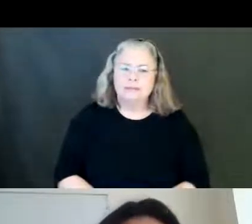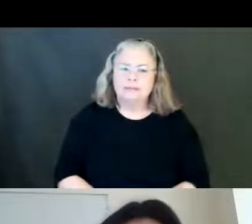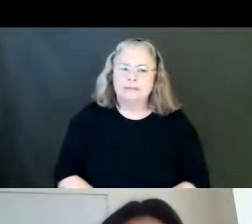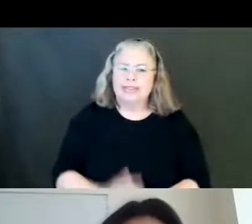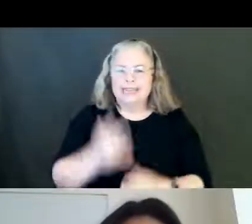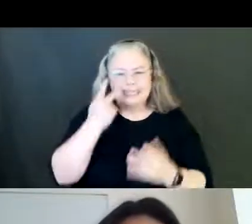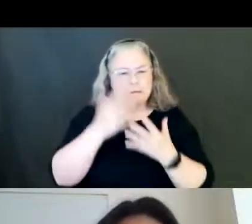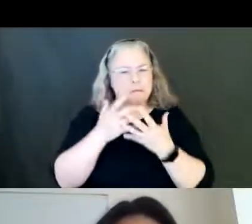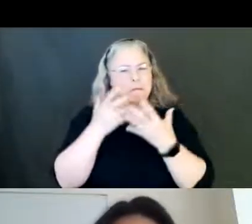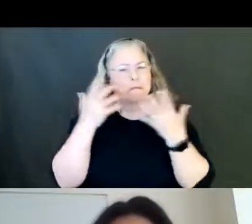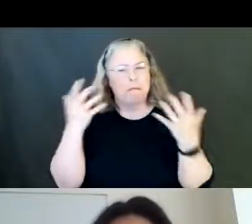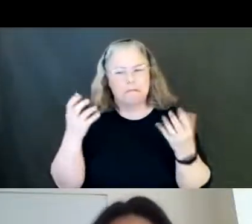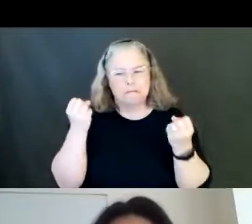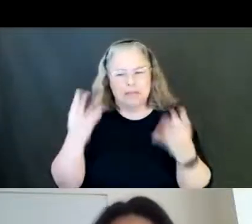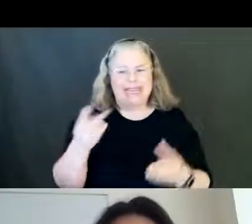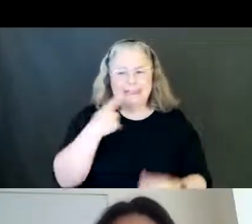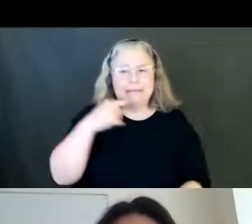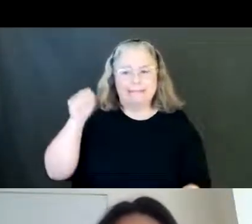Lots of yeses.